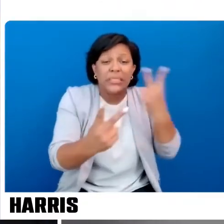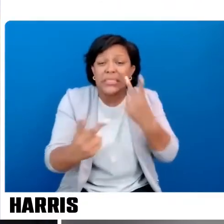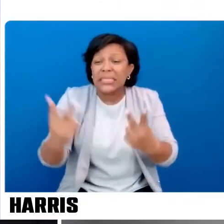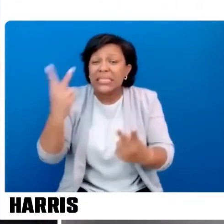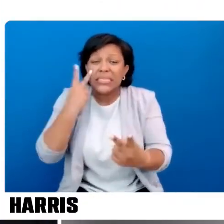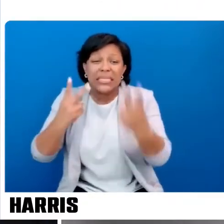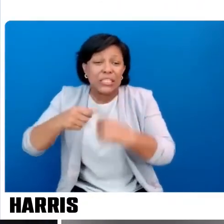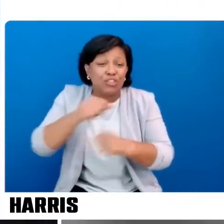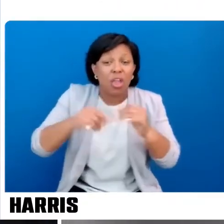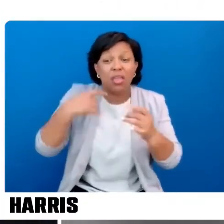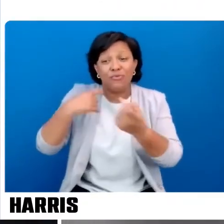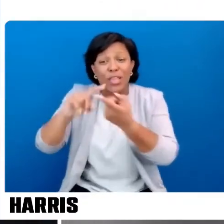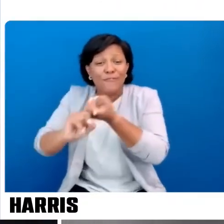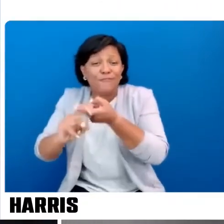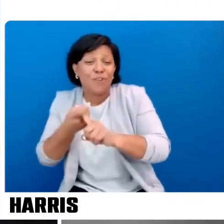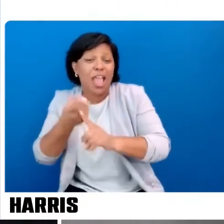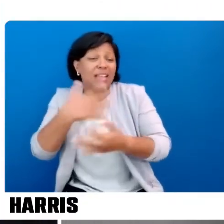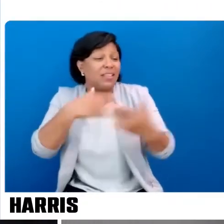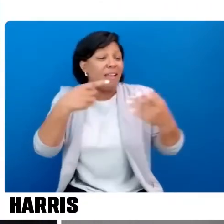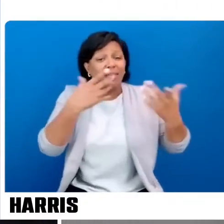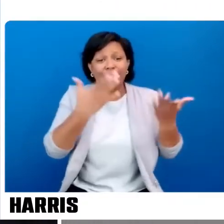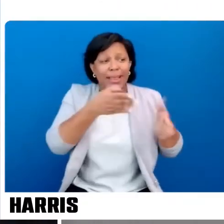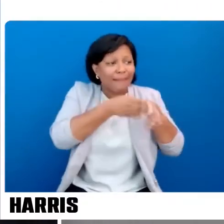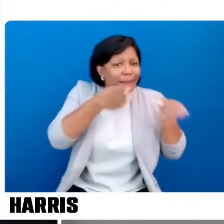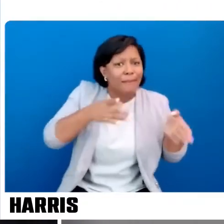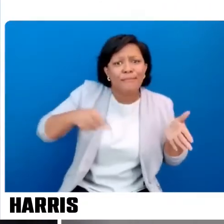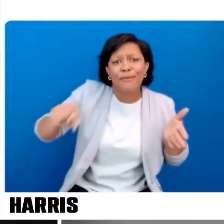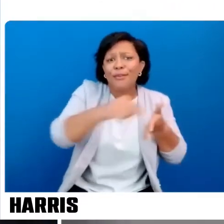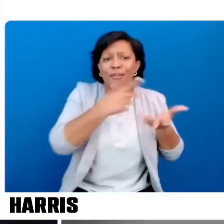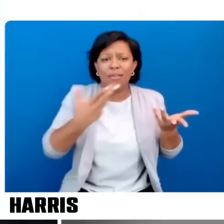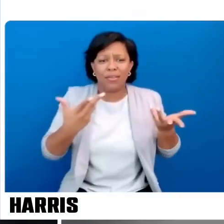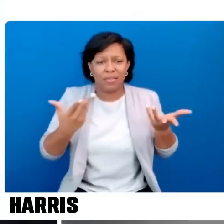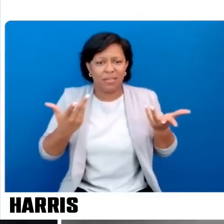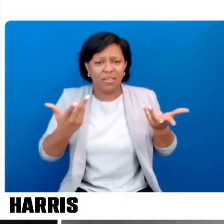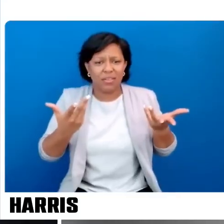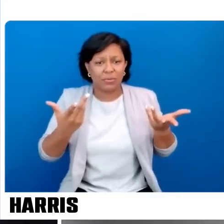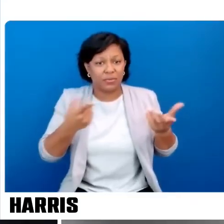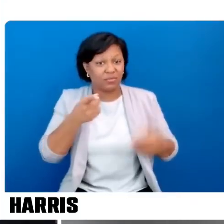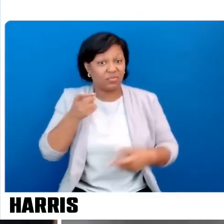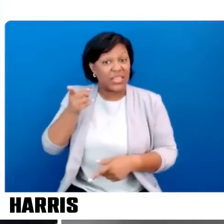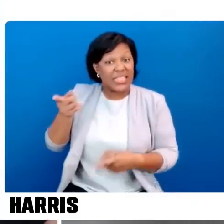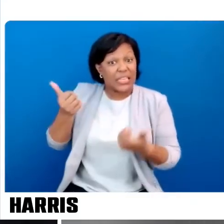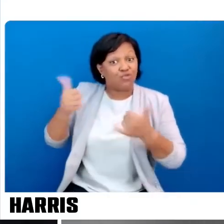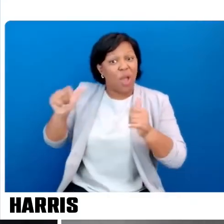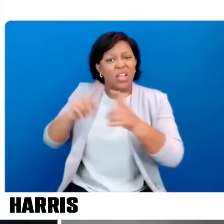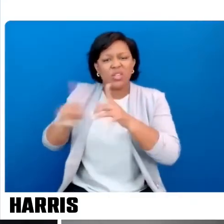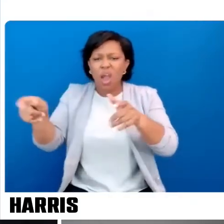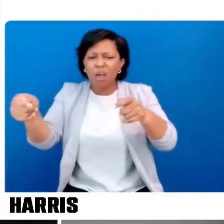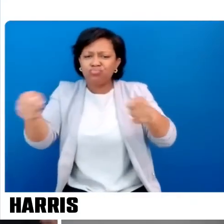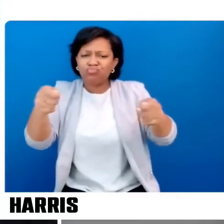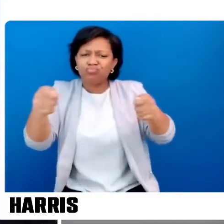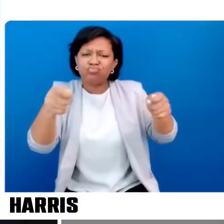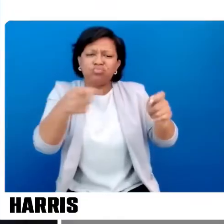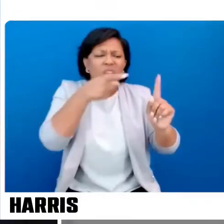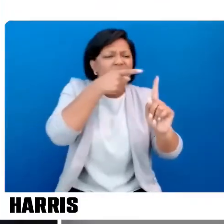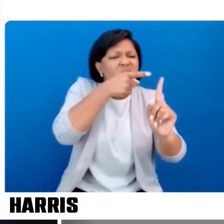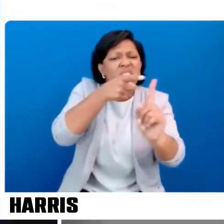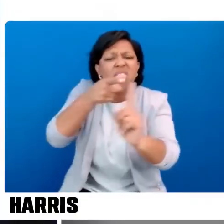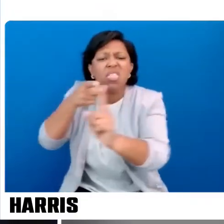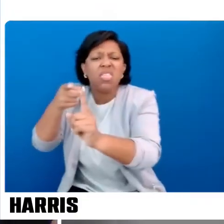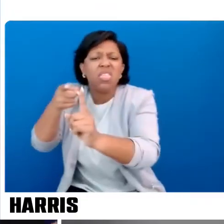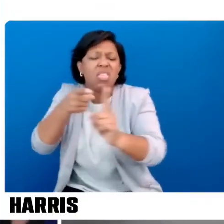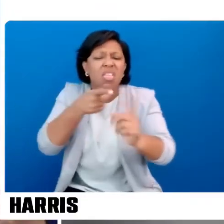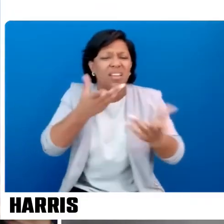constantly trying to have Americans point their fingers at each other. I meet with people all the time who tell